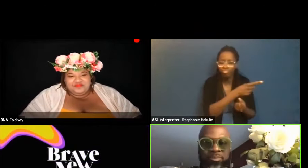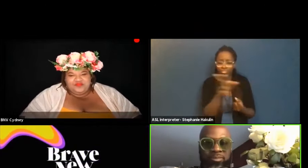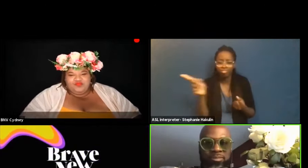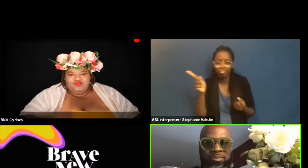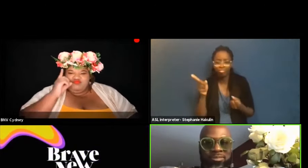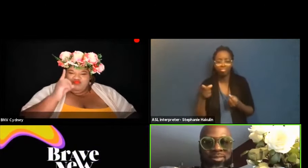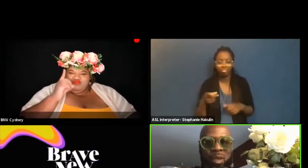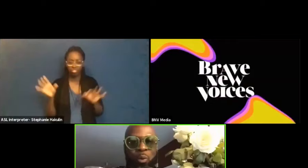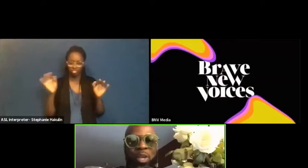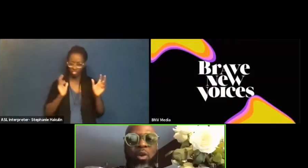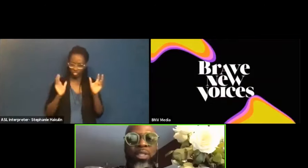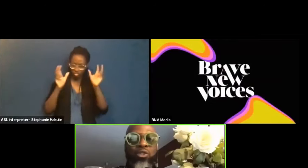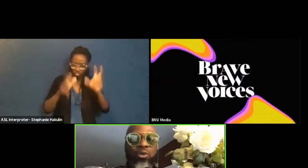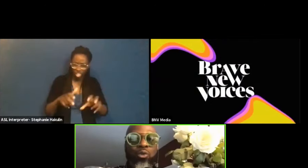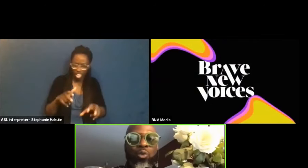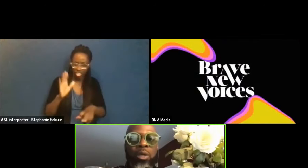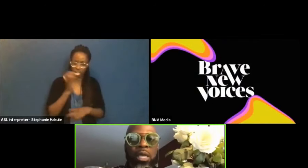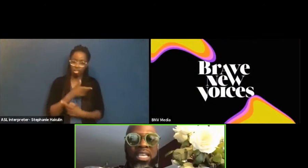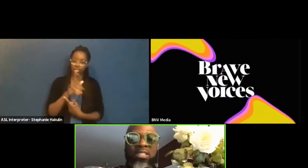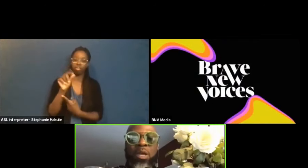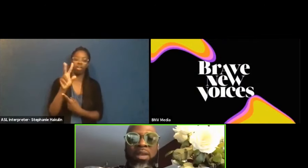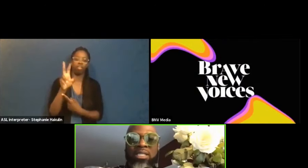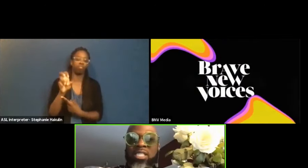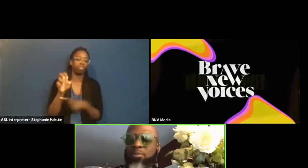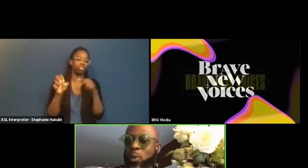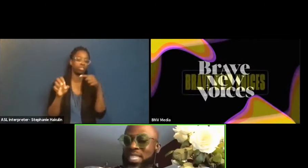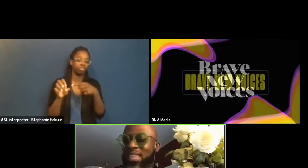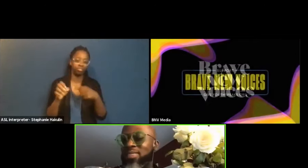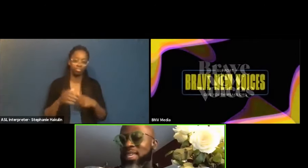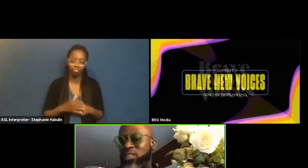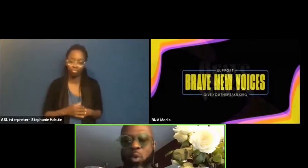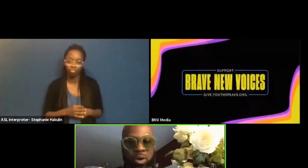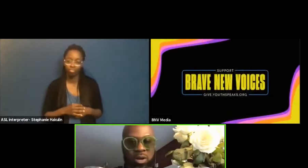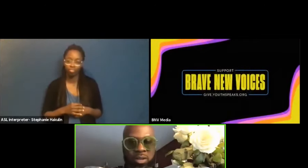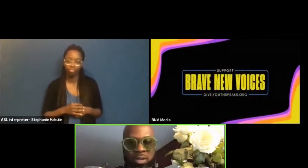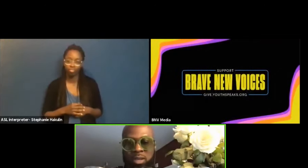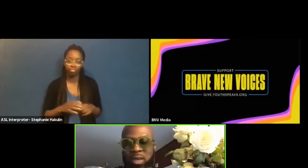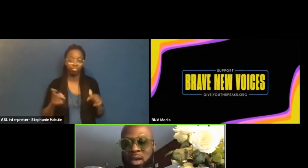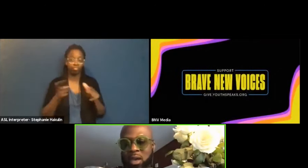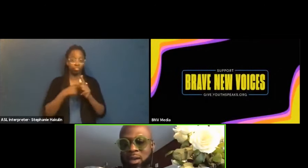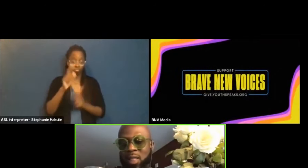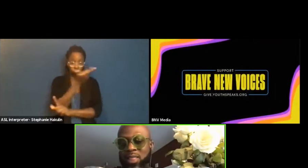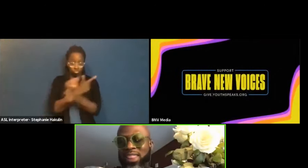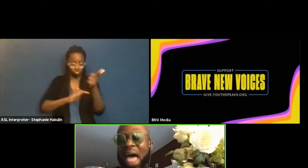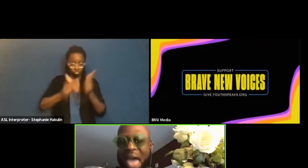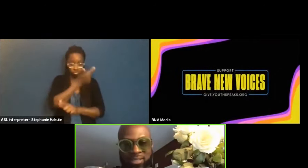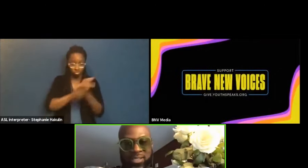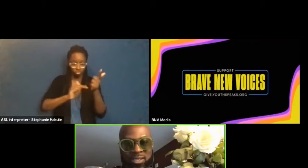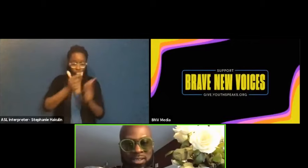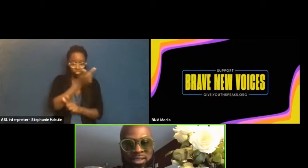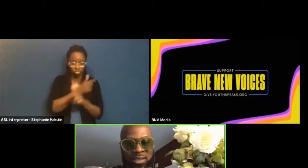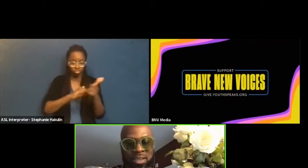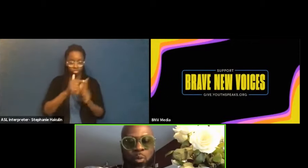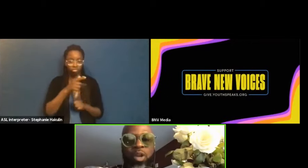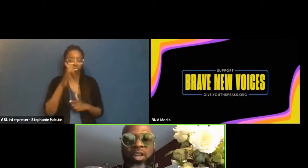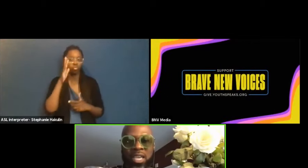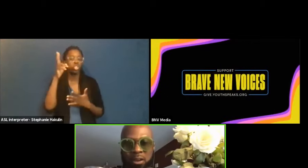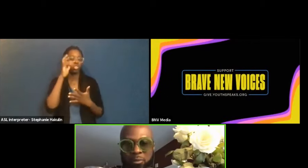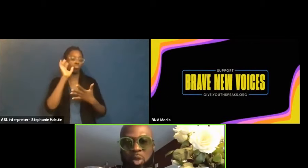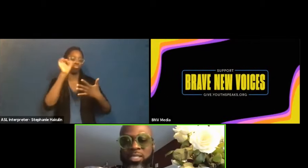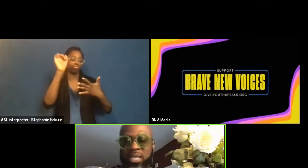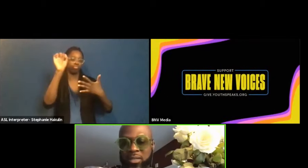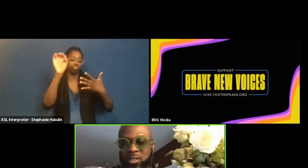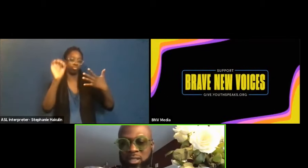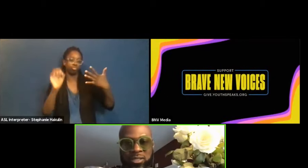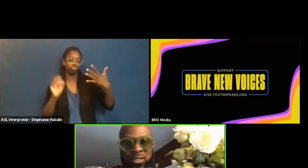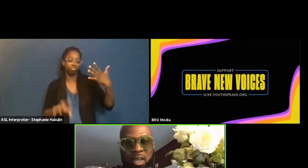one, we are going to experience these poets in this order. Last, we're gonna hear